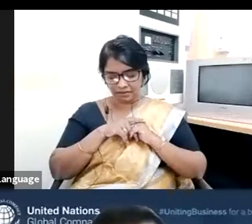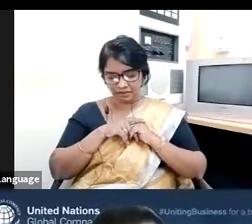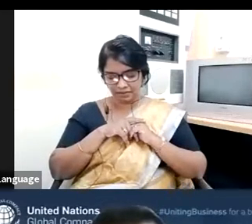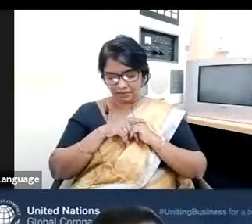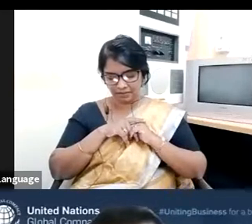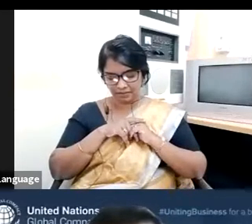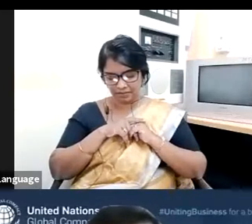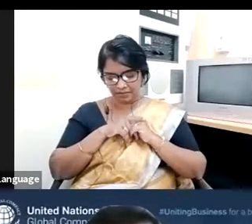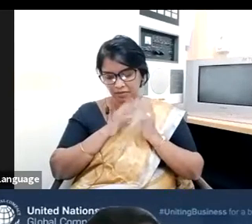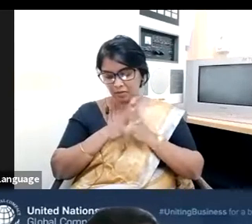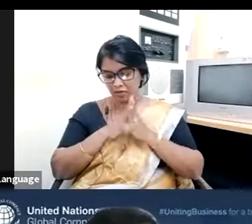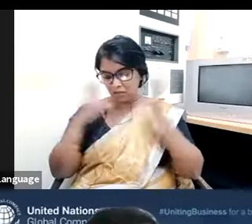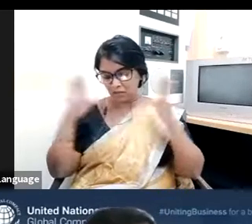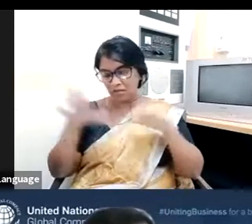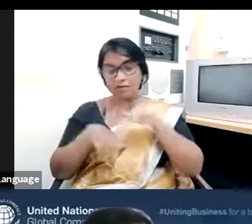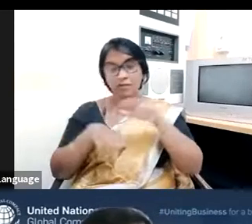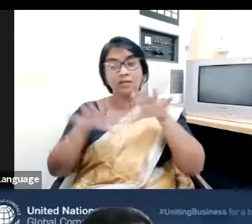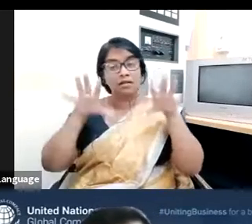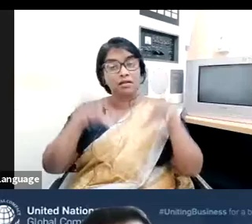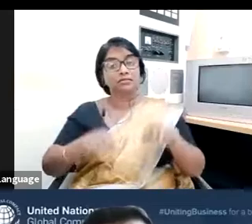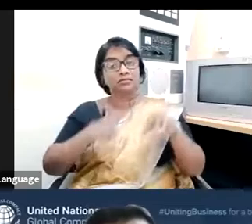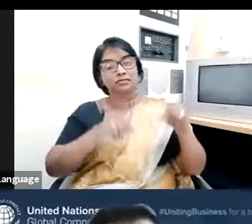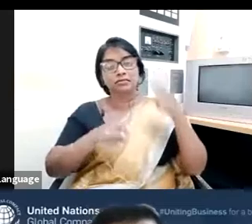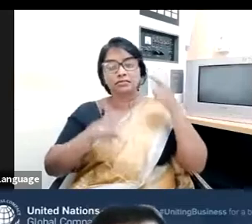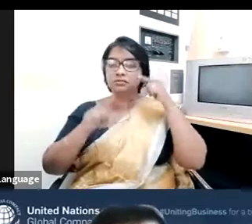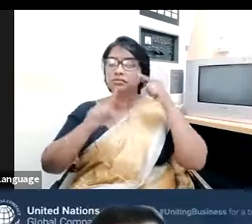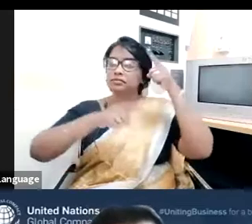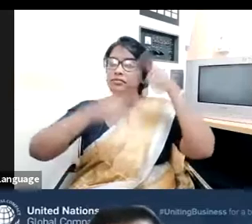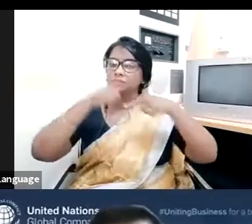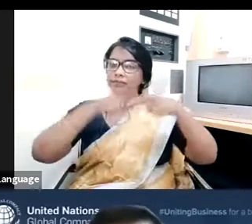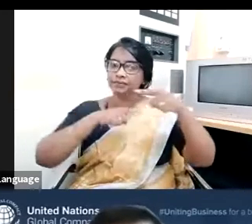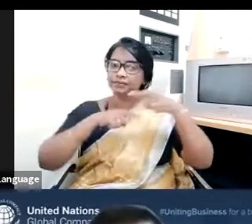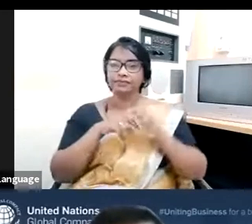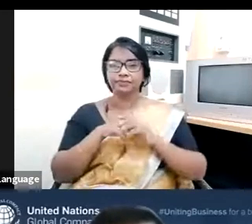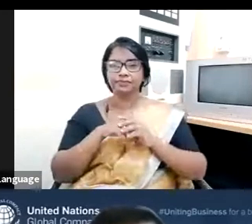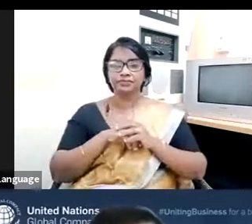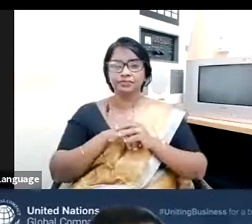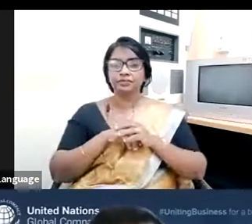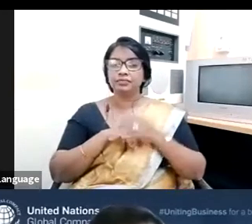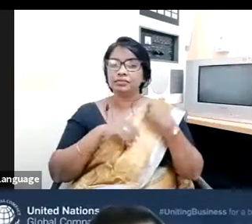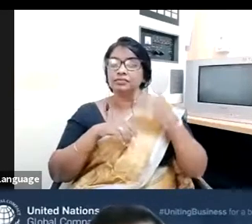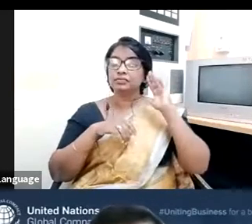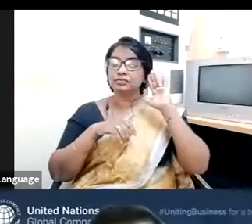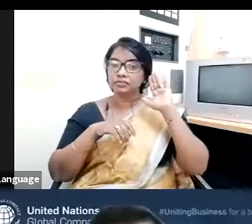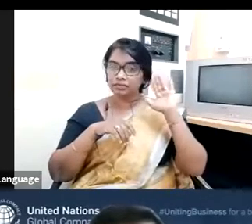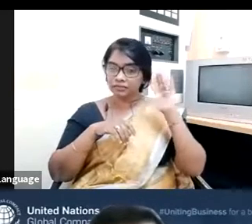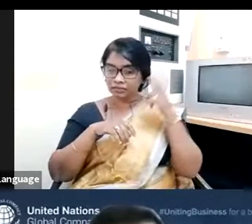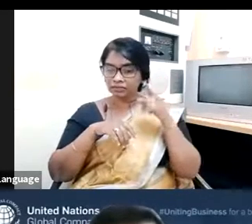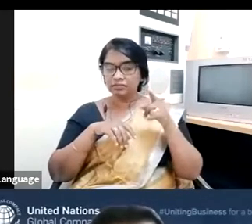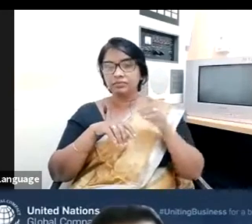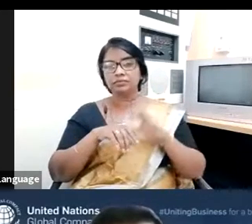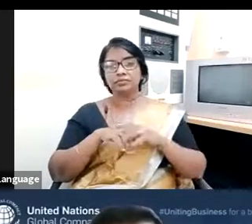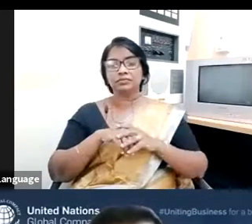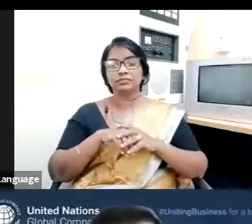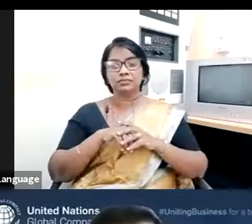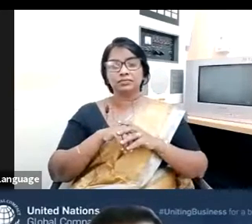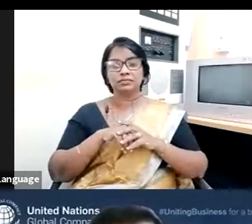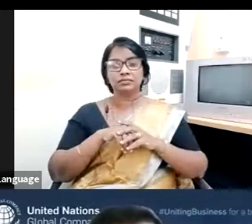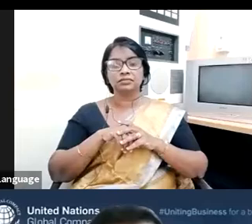value chain, and the MSMEs in particular, that we have to bring up to